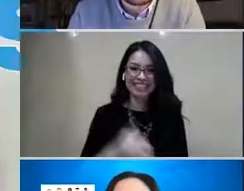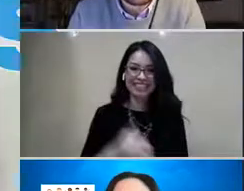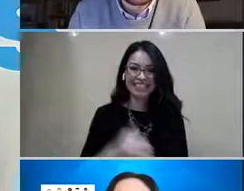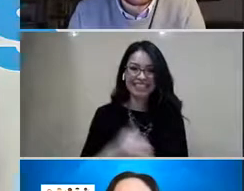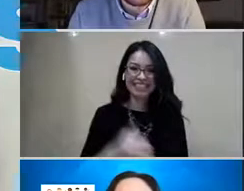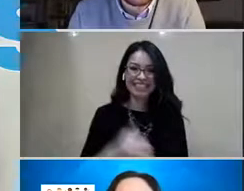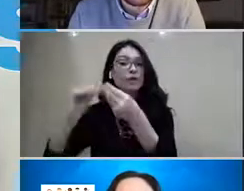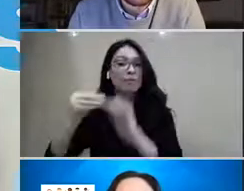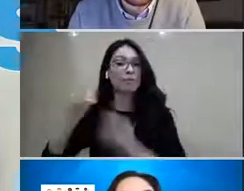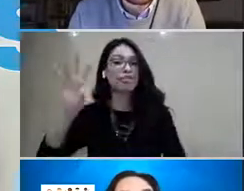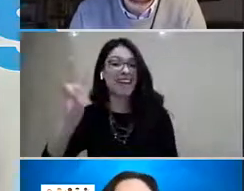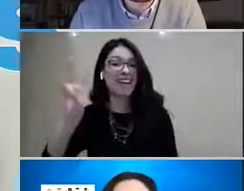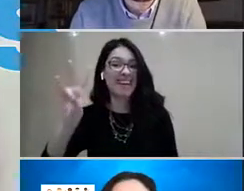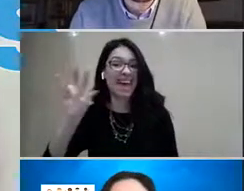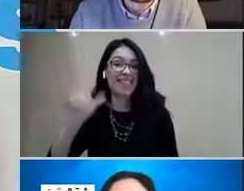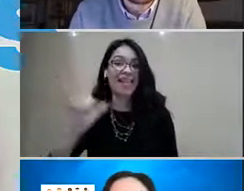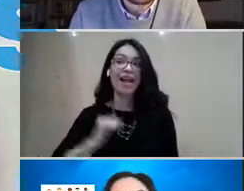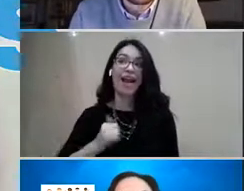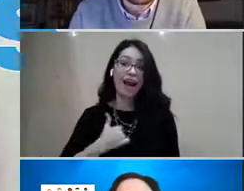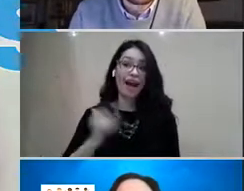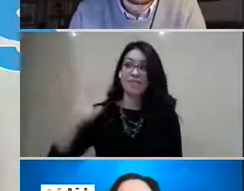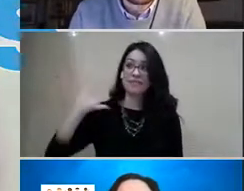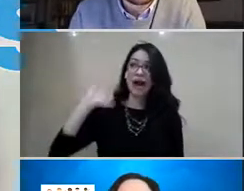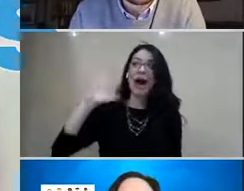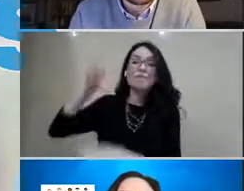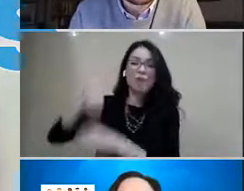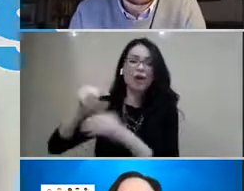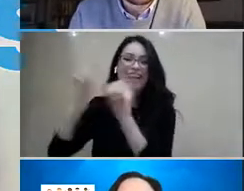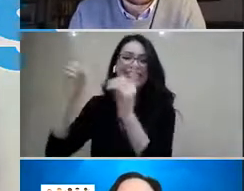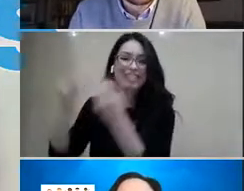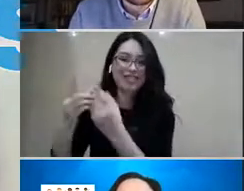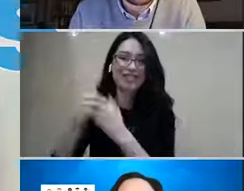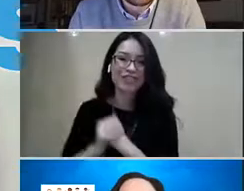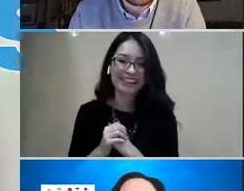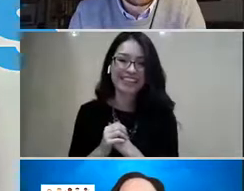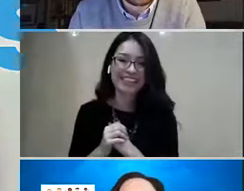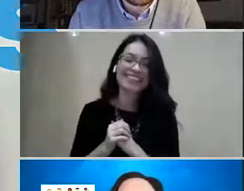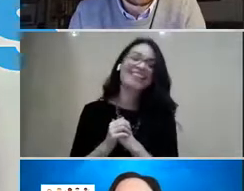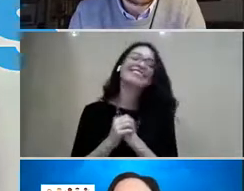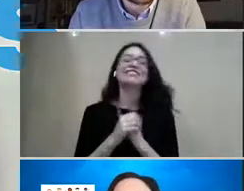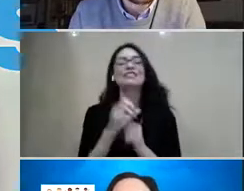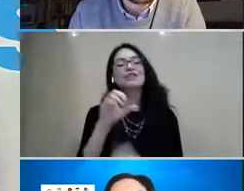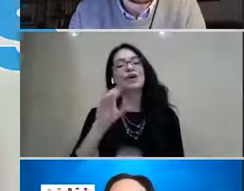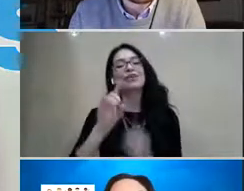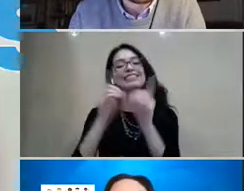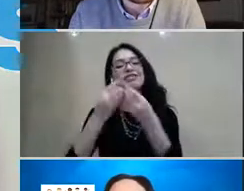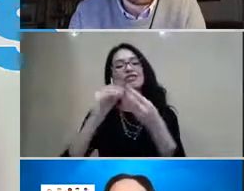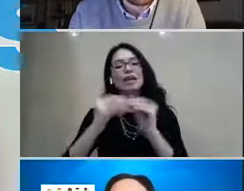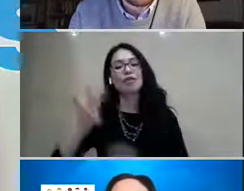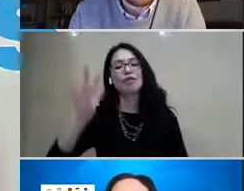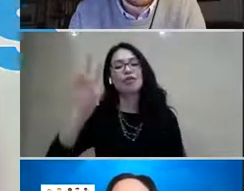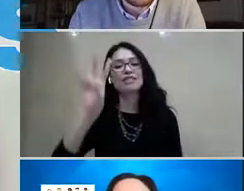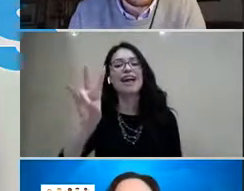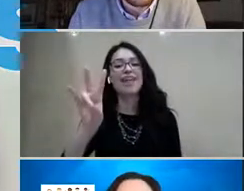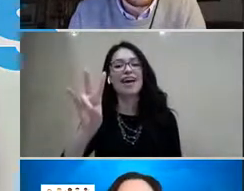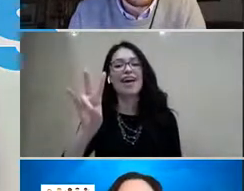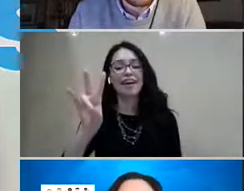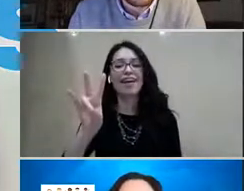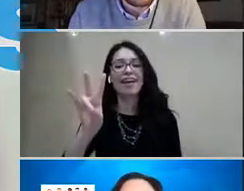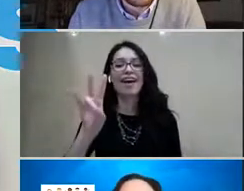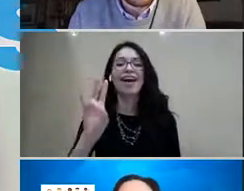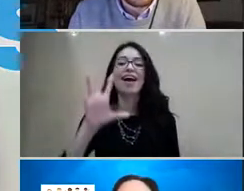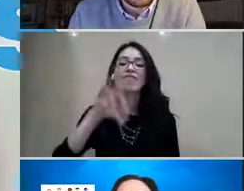Unified student, an LA Unified teacher, and teacher educator. And District 7 spans the diverse communities of South